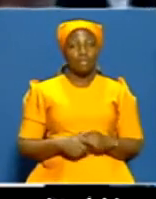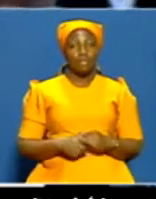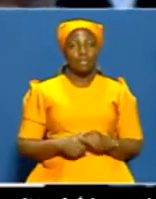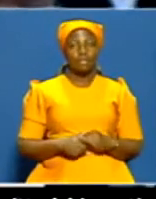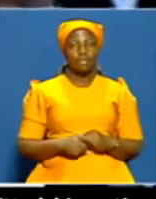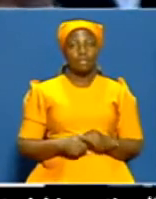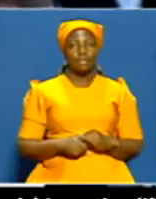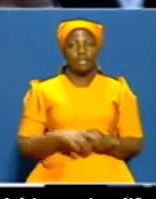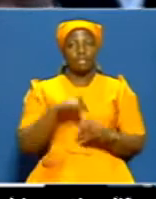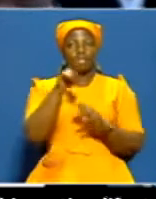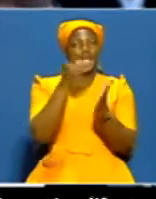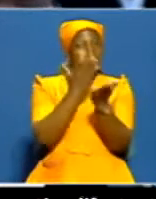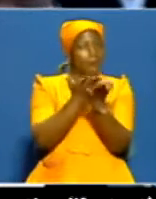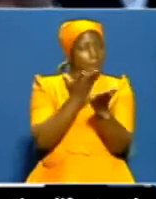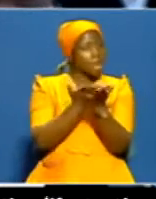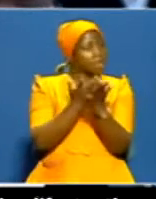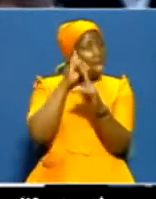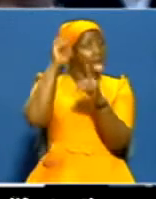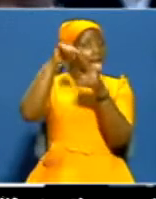Were not in good faith.